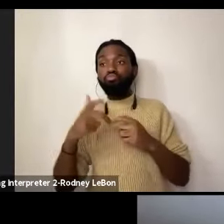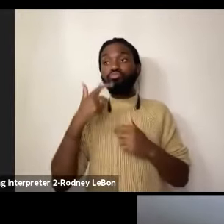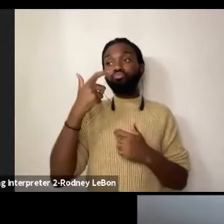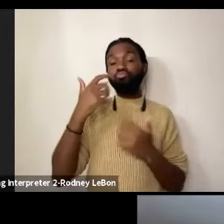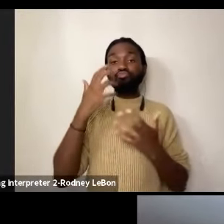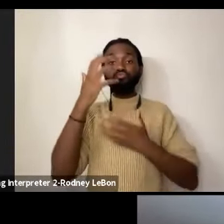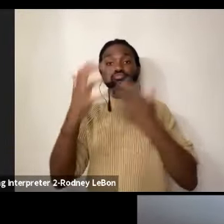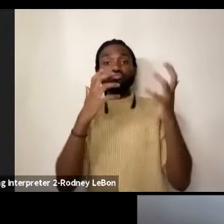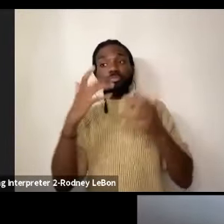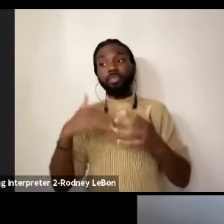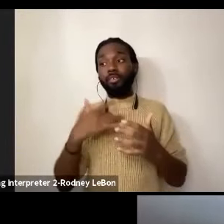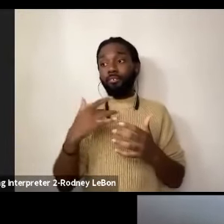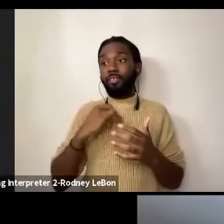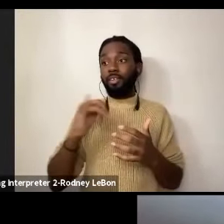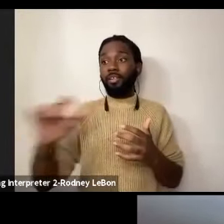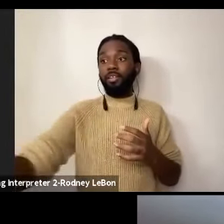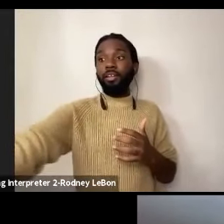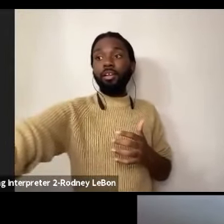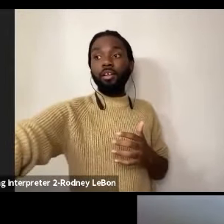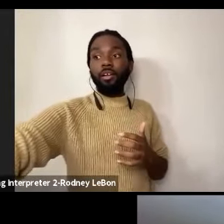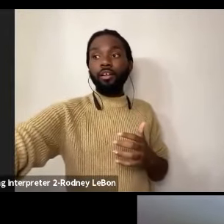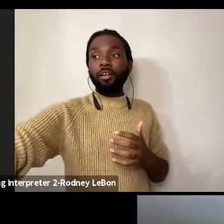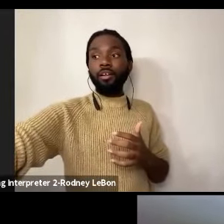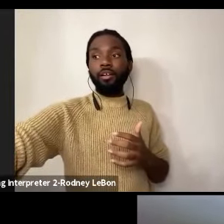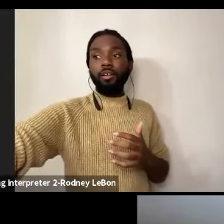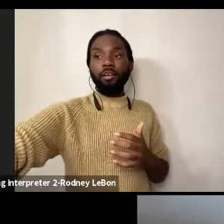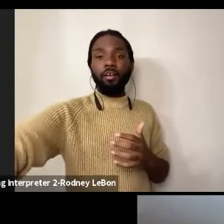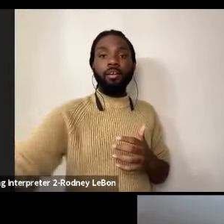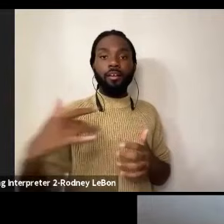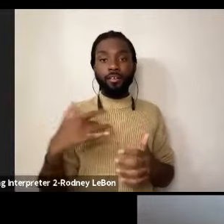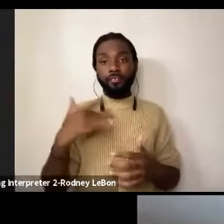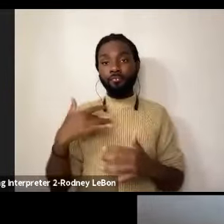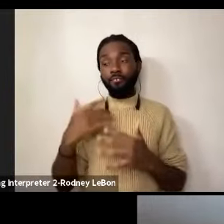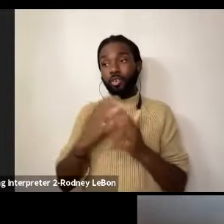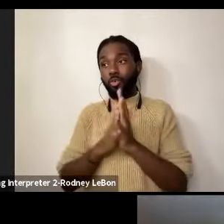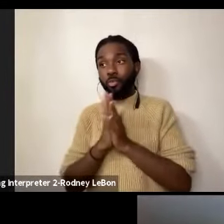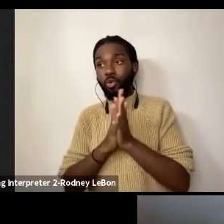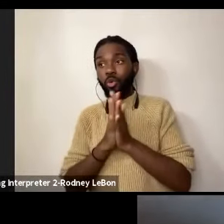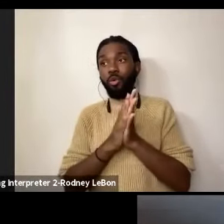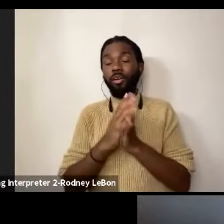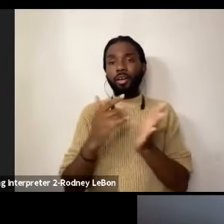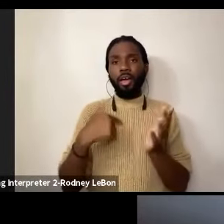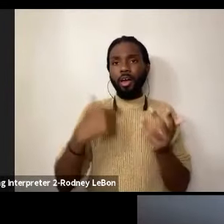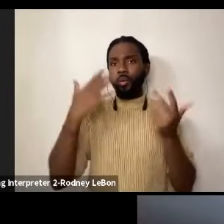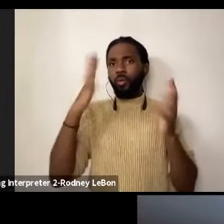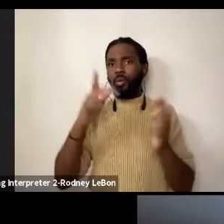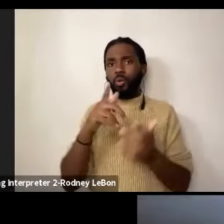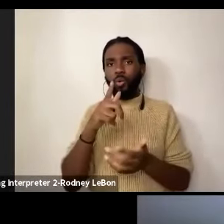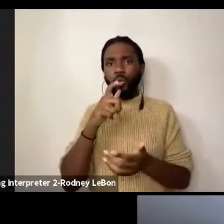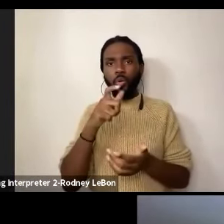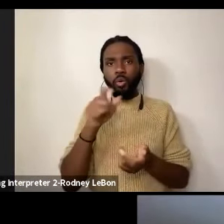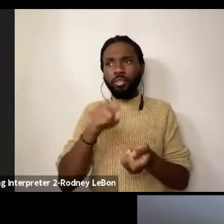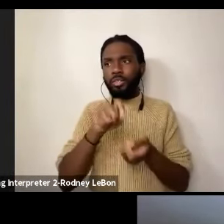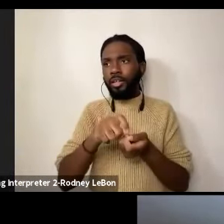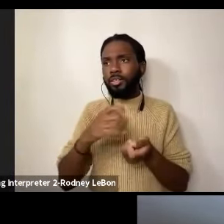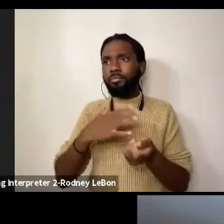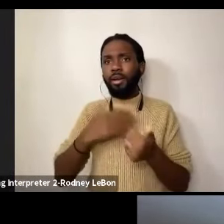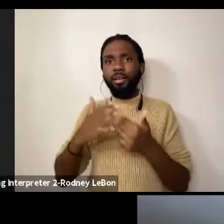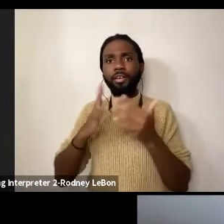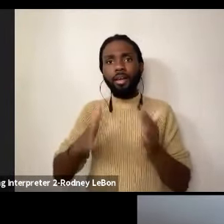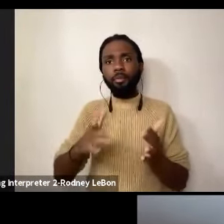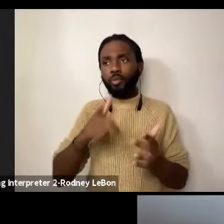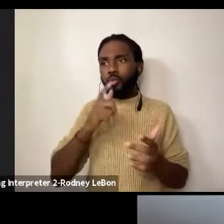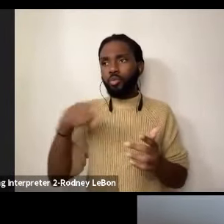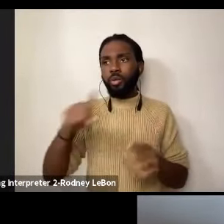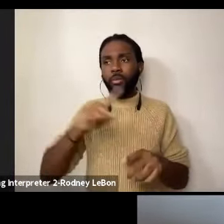exuberant. I feel uplifted. I feel motivated. I don't know who exactly my neighbors are, but they're going to know